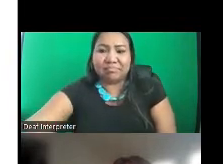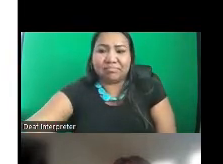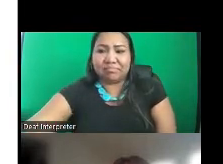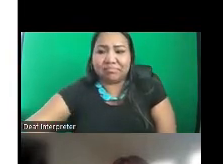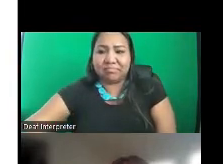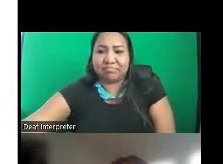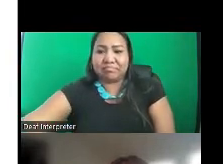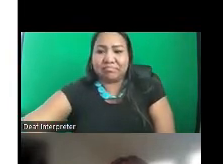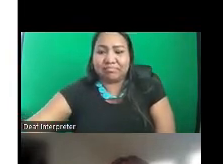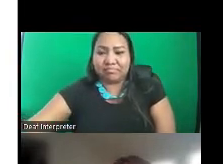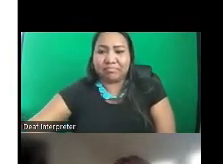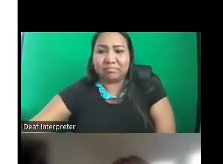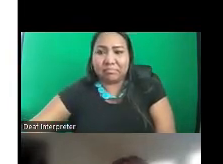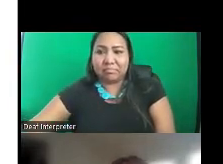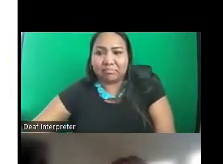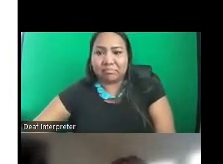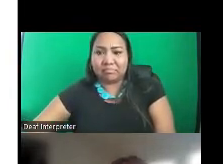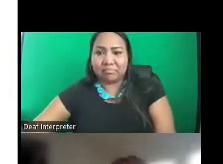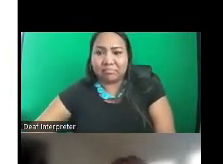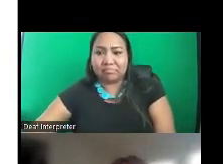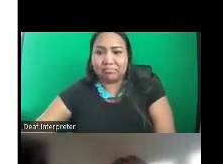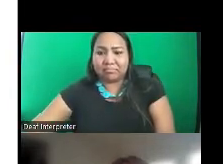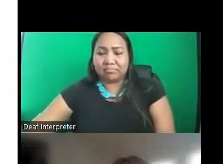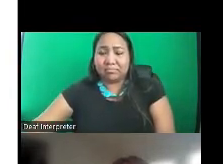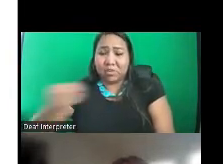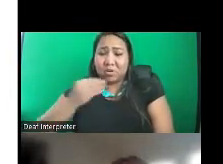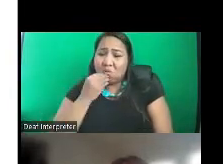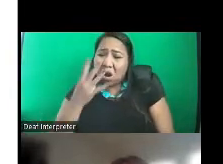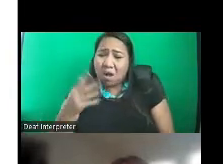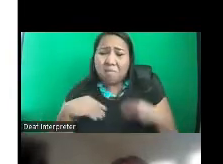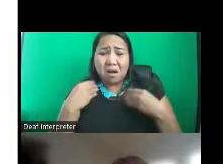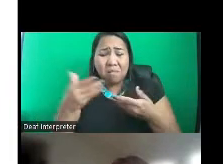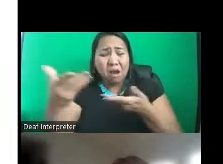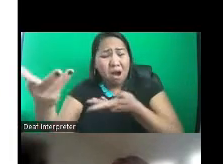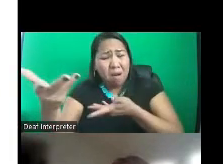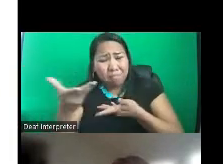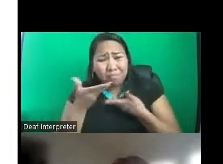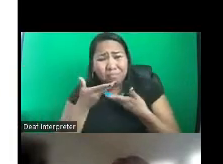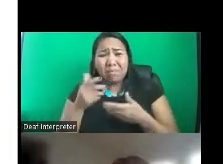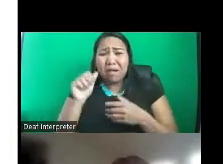welcome at APU. And so let's see.